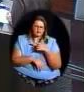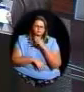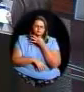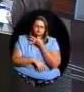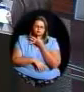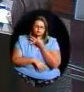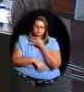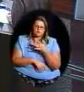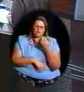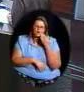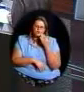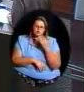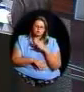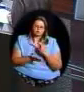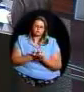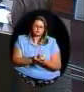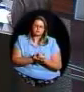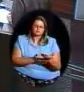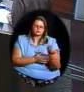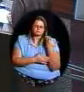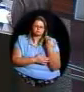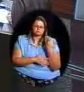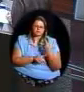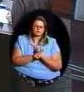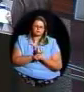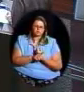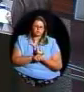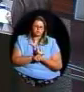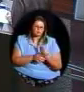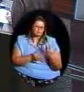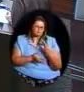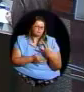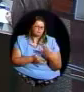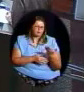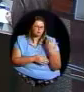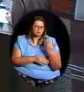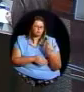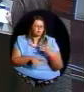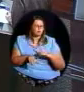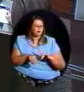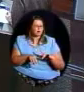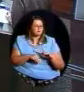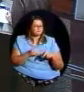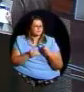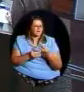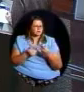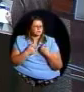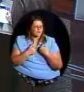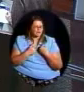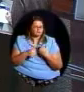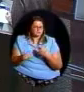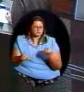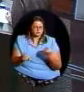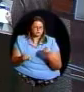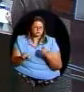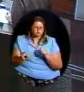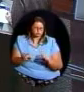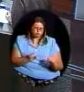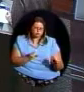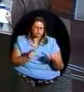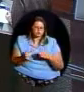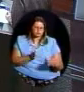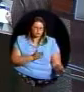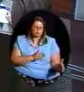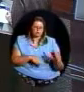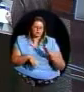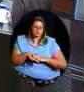talked here last meeting or before that about having the strategic plans